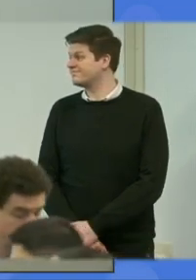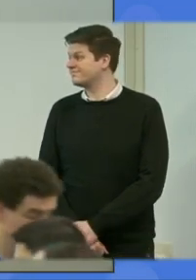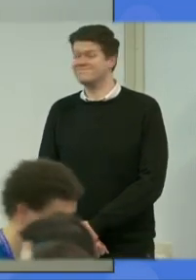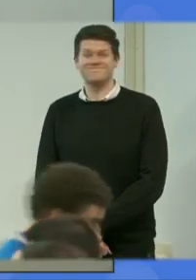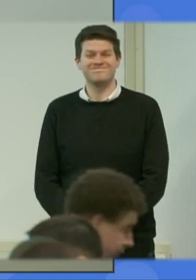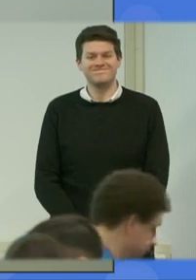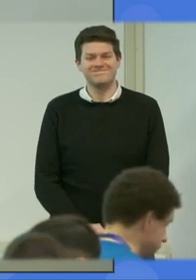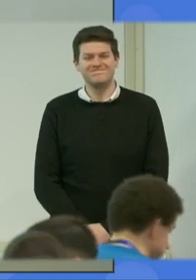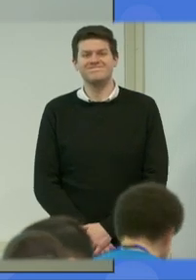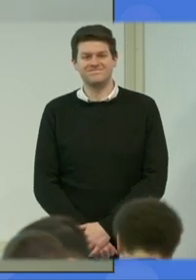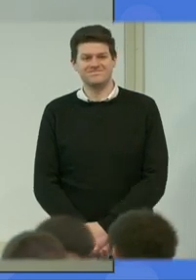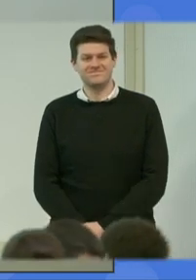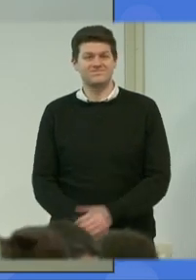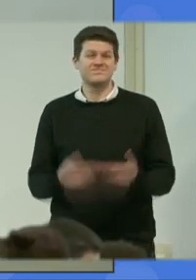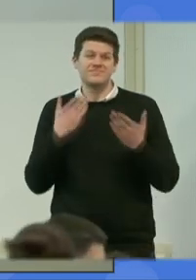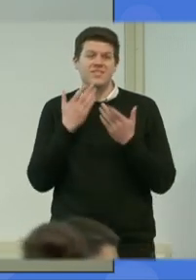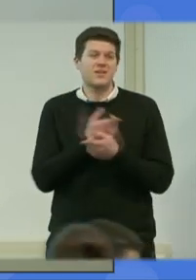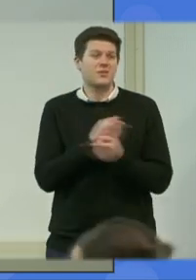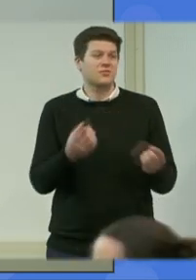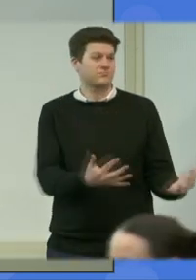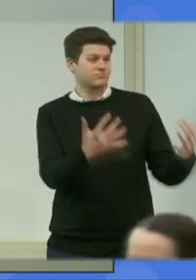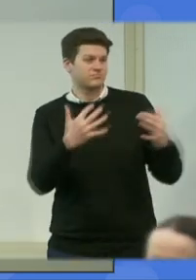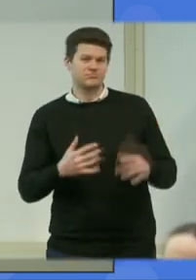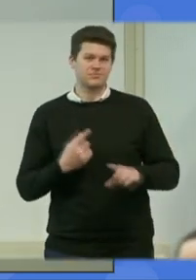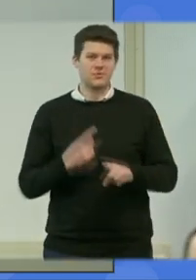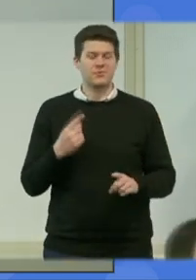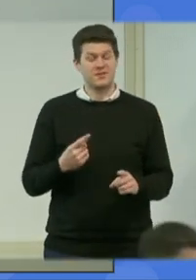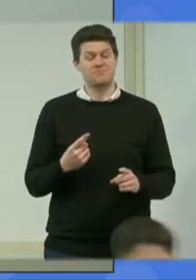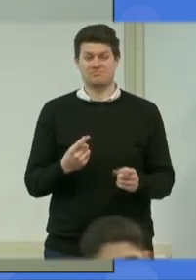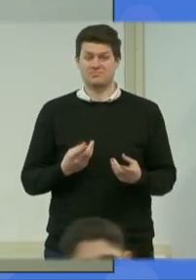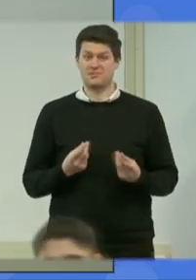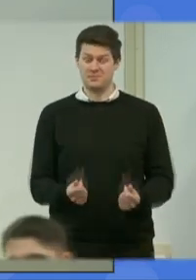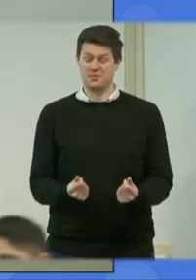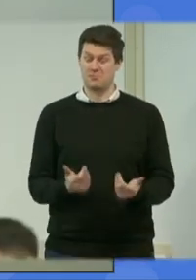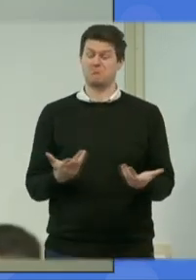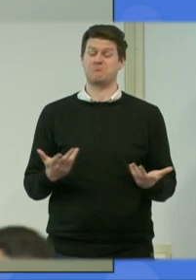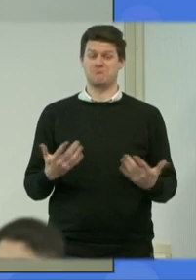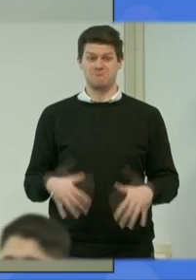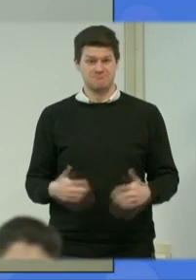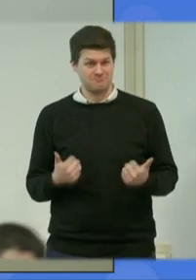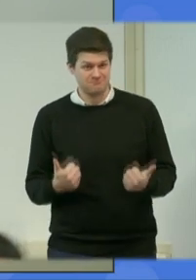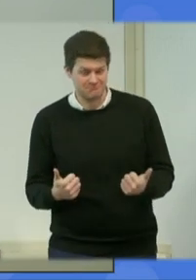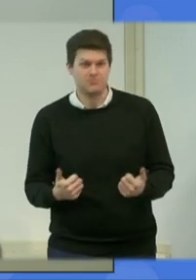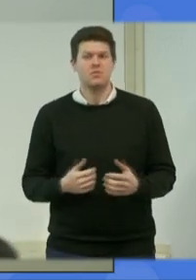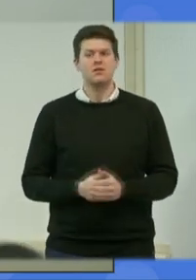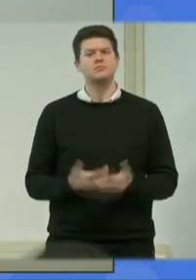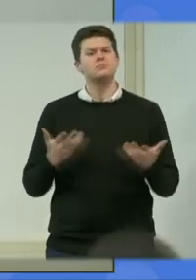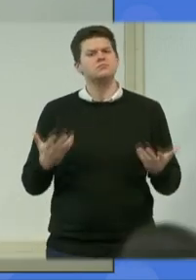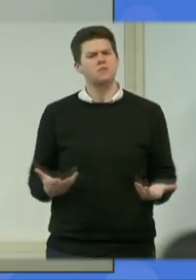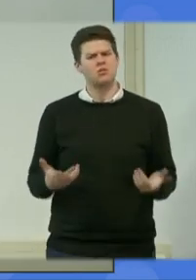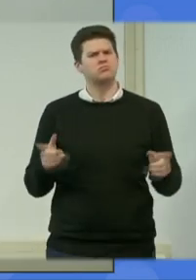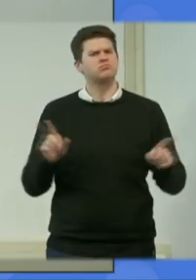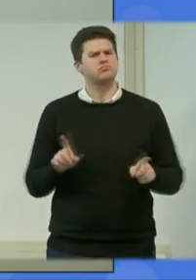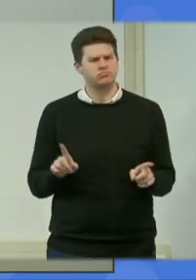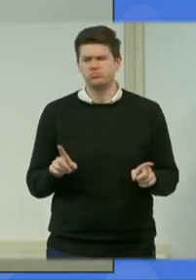Hey everyone, thank you all for moving here so swiftly. I think that was relatively smooth. So what we're going to do now is we're going to